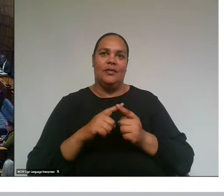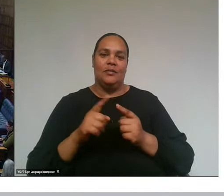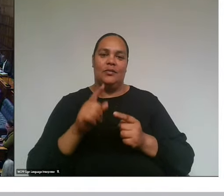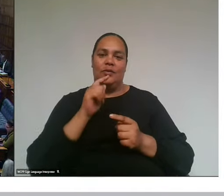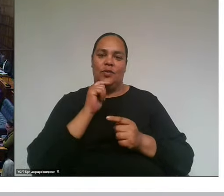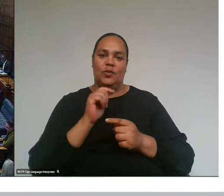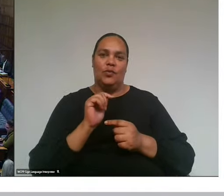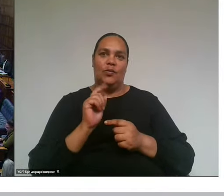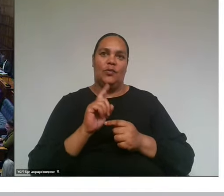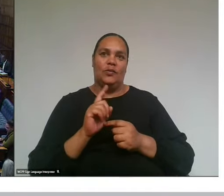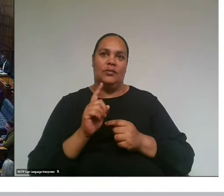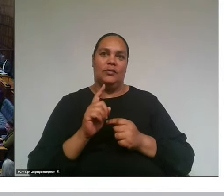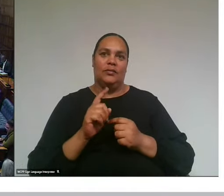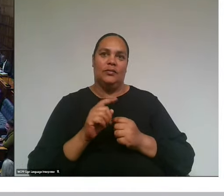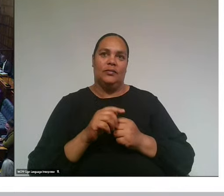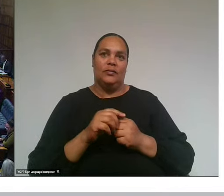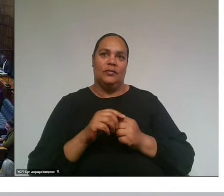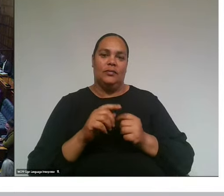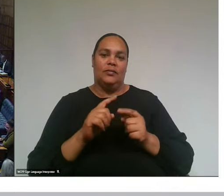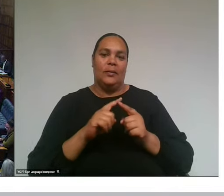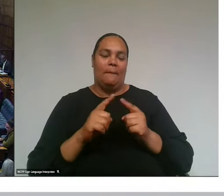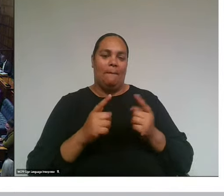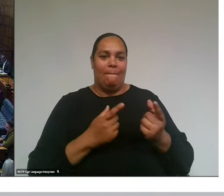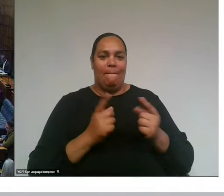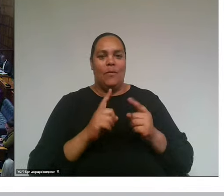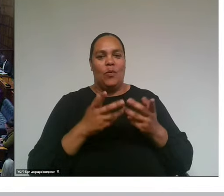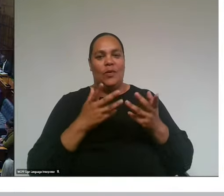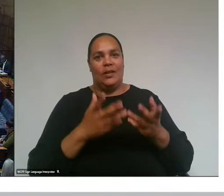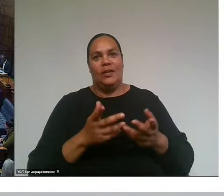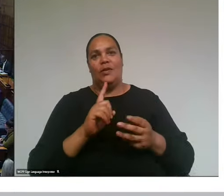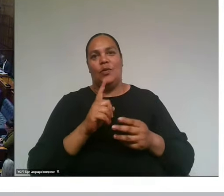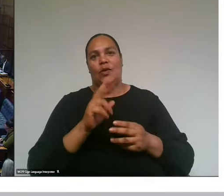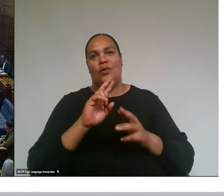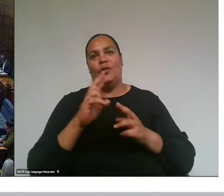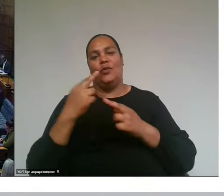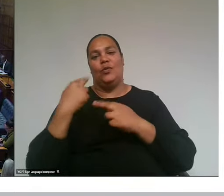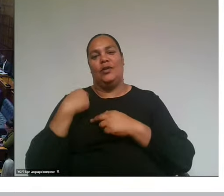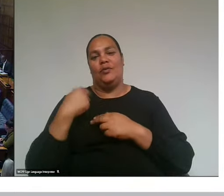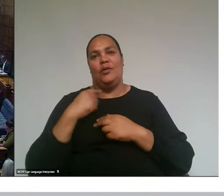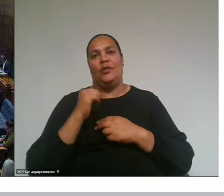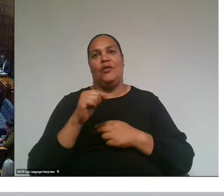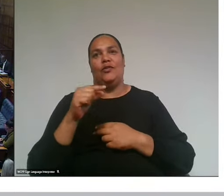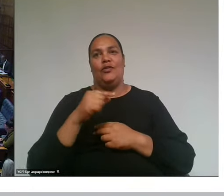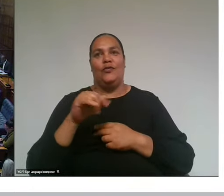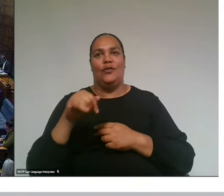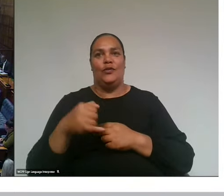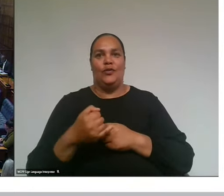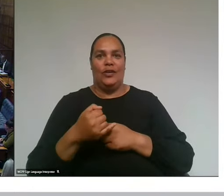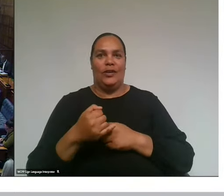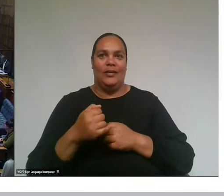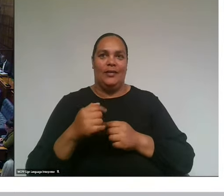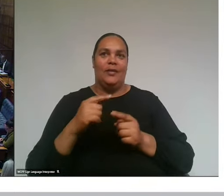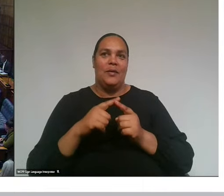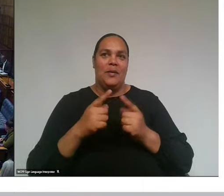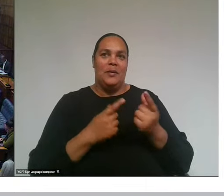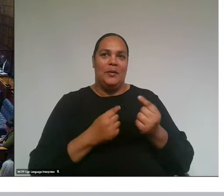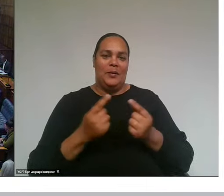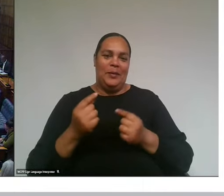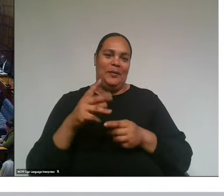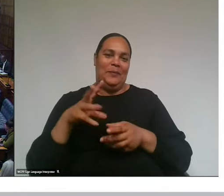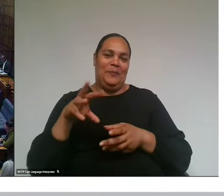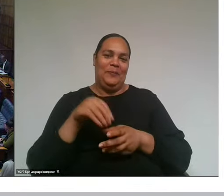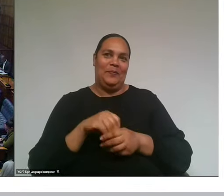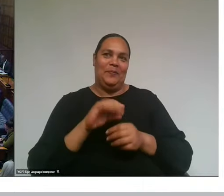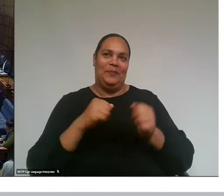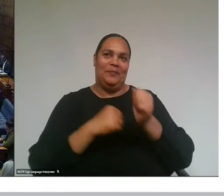is that what what then would be a response of the g4j in in dealing with this